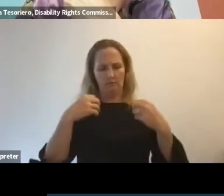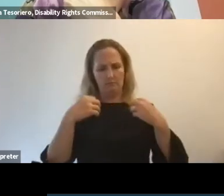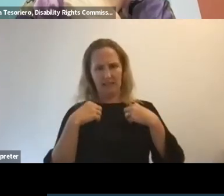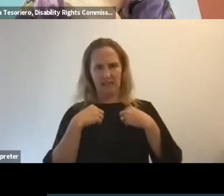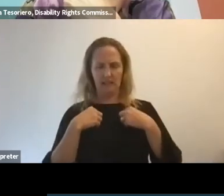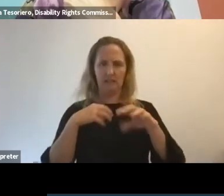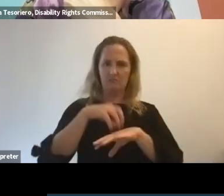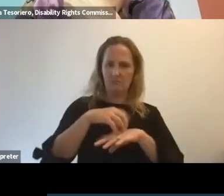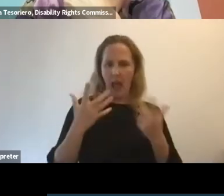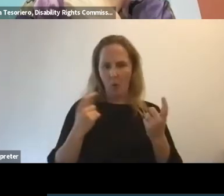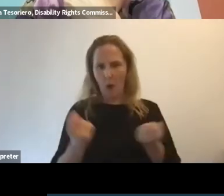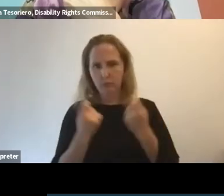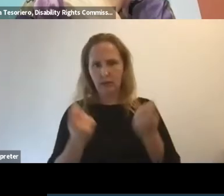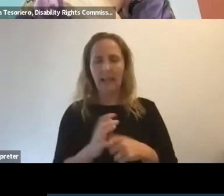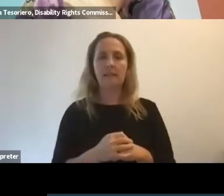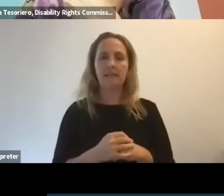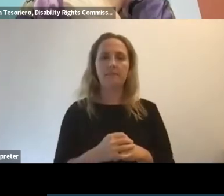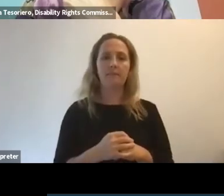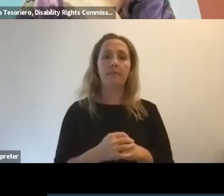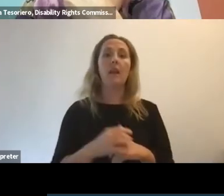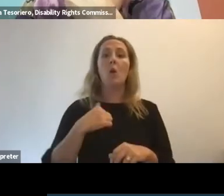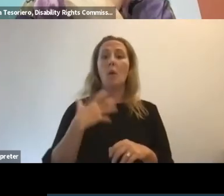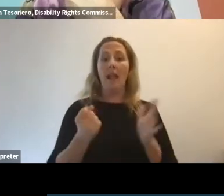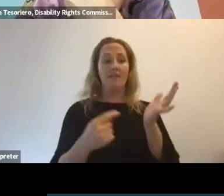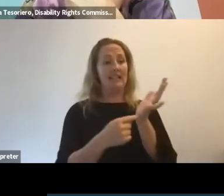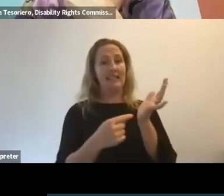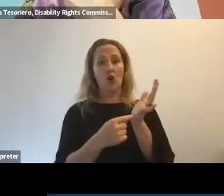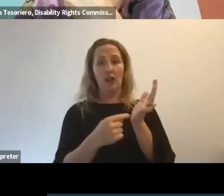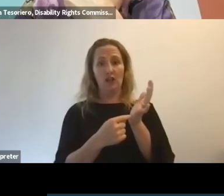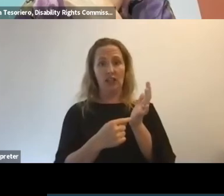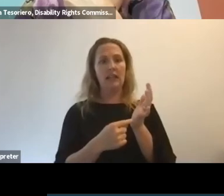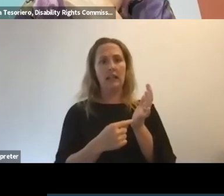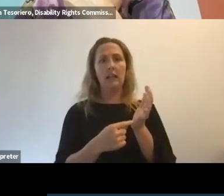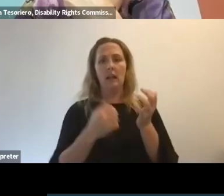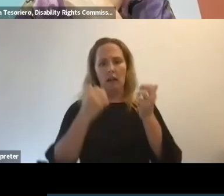Clearly, having technology that was proven, you know, as we went into the first lockdown,